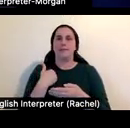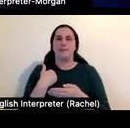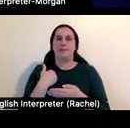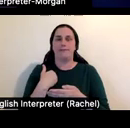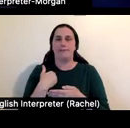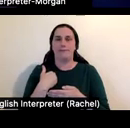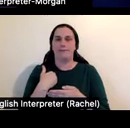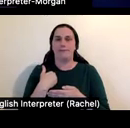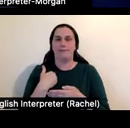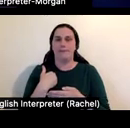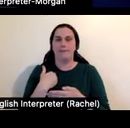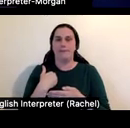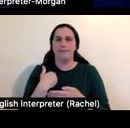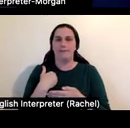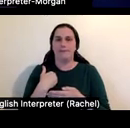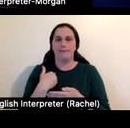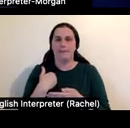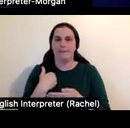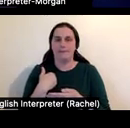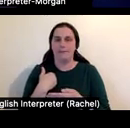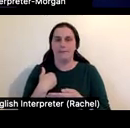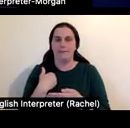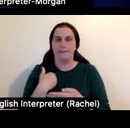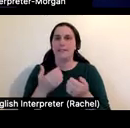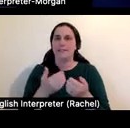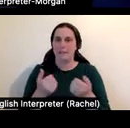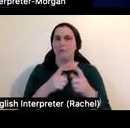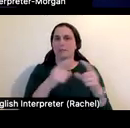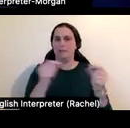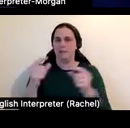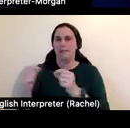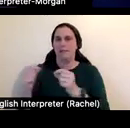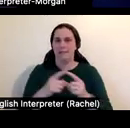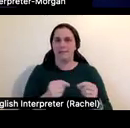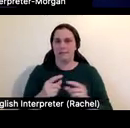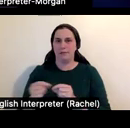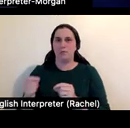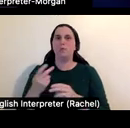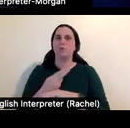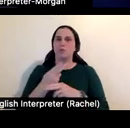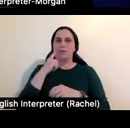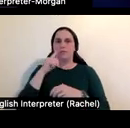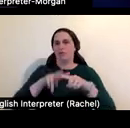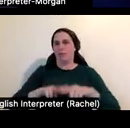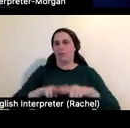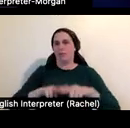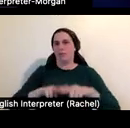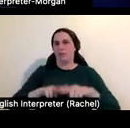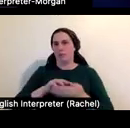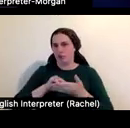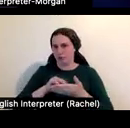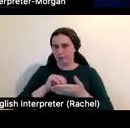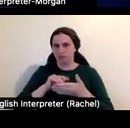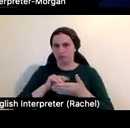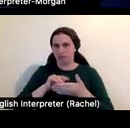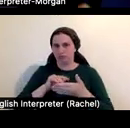And we're gonna use those as our vocabulary learning part. I'll do that with my students in class as well. They have